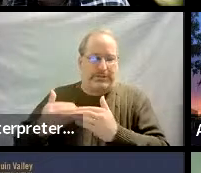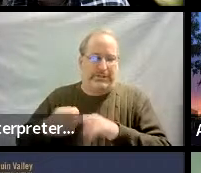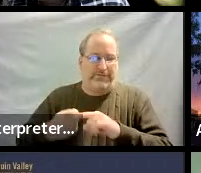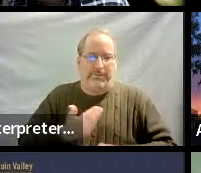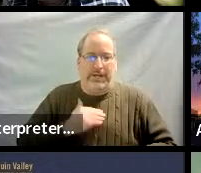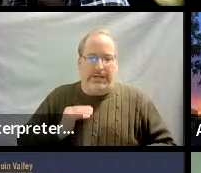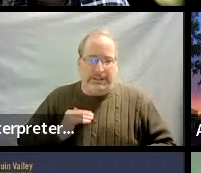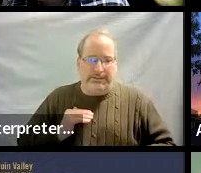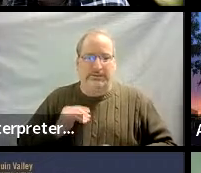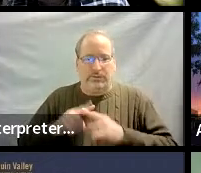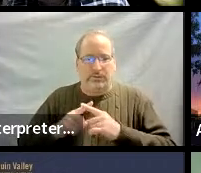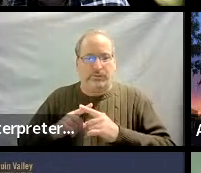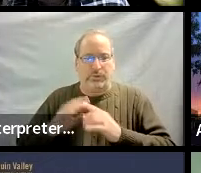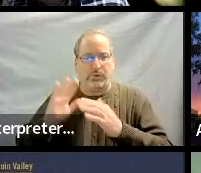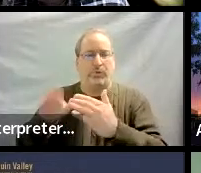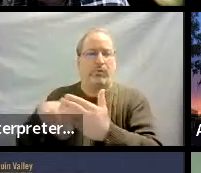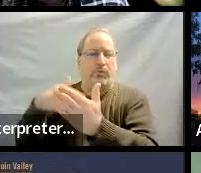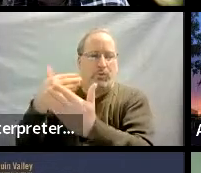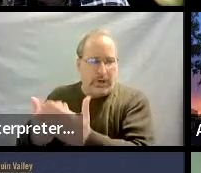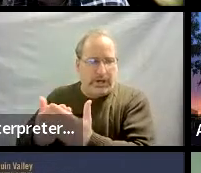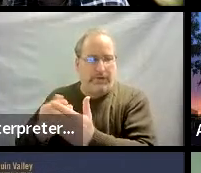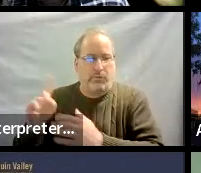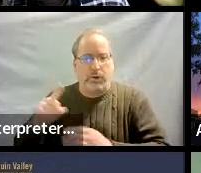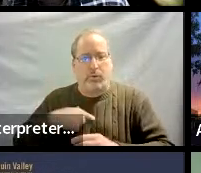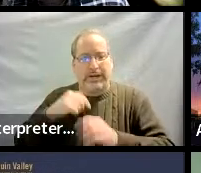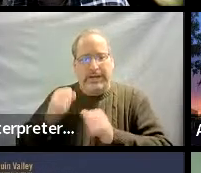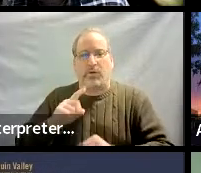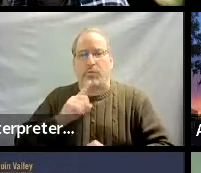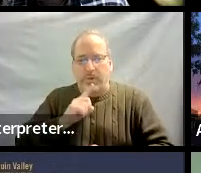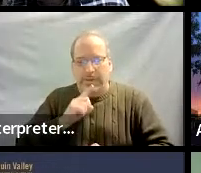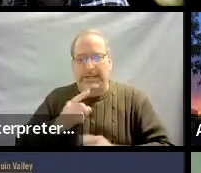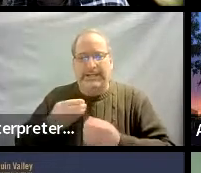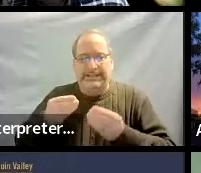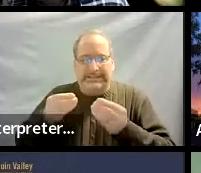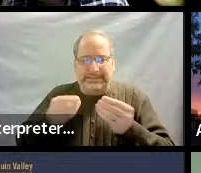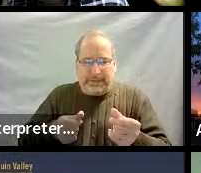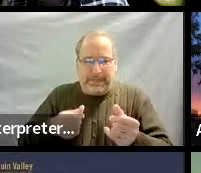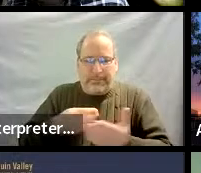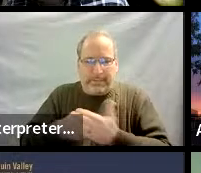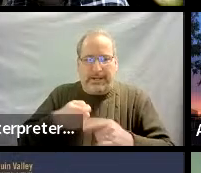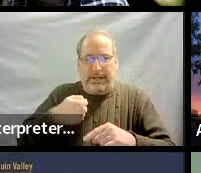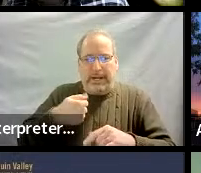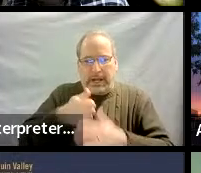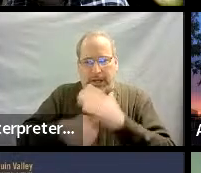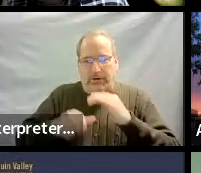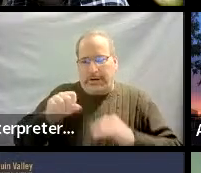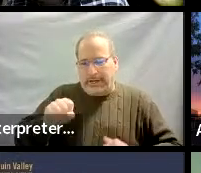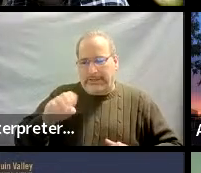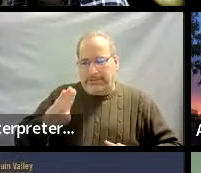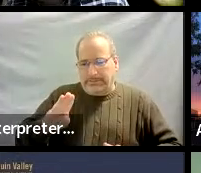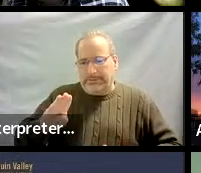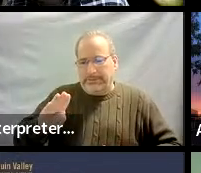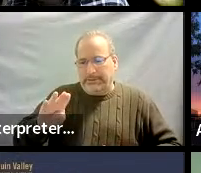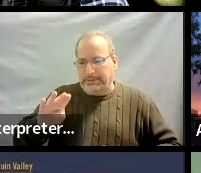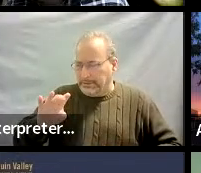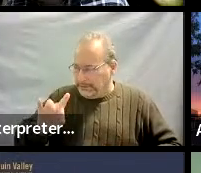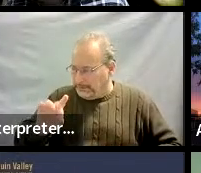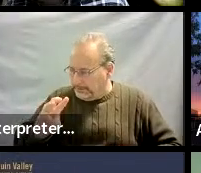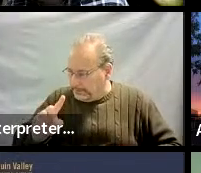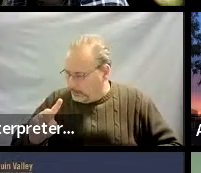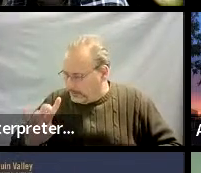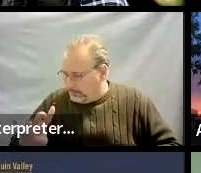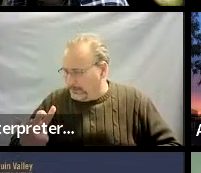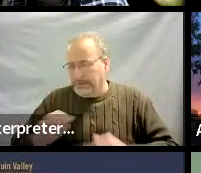to get to where we can actually spend the money that's prescribed under AB617 on those innovative measures.